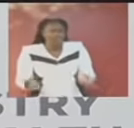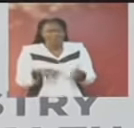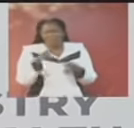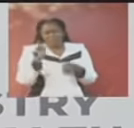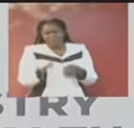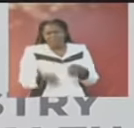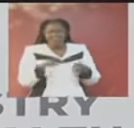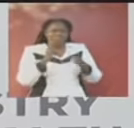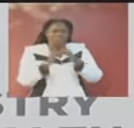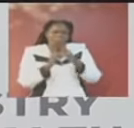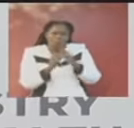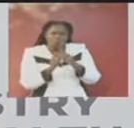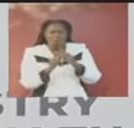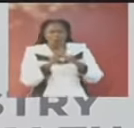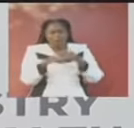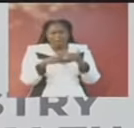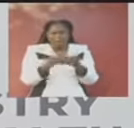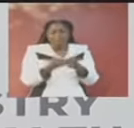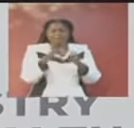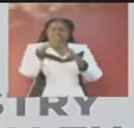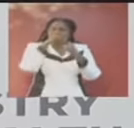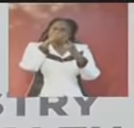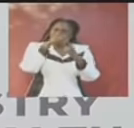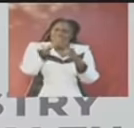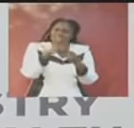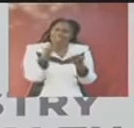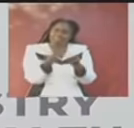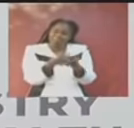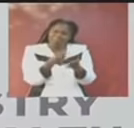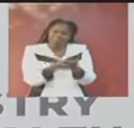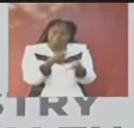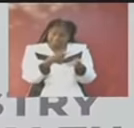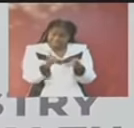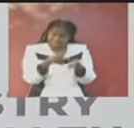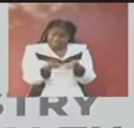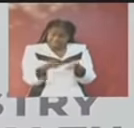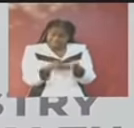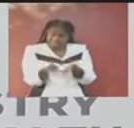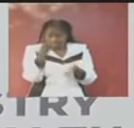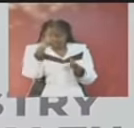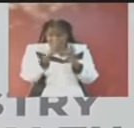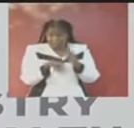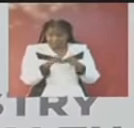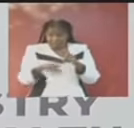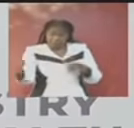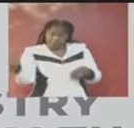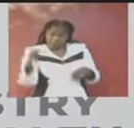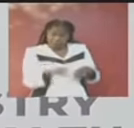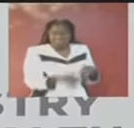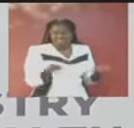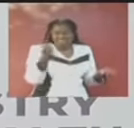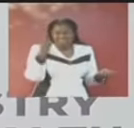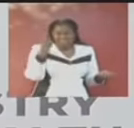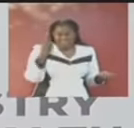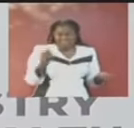we negotiated a special rate for returning nationals given the economies of scale principle in that there